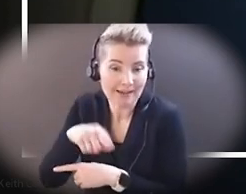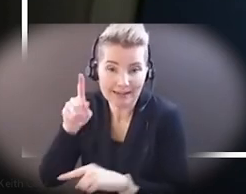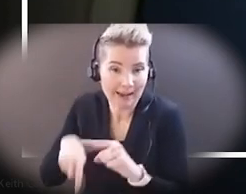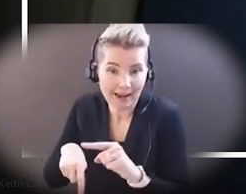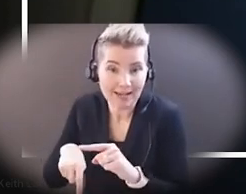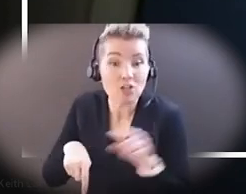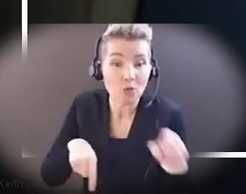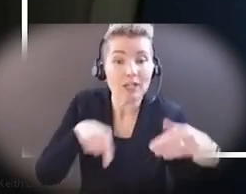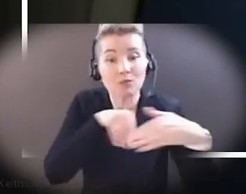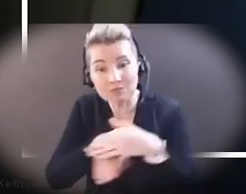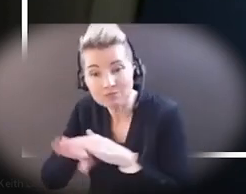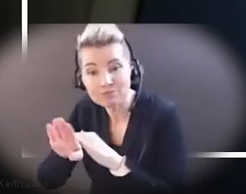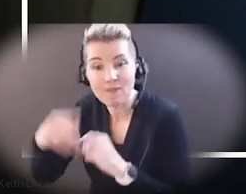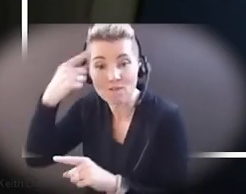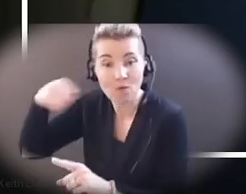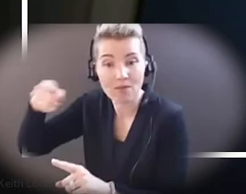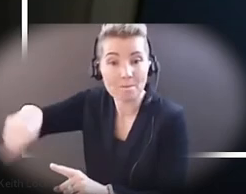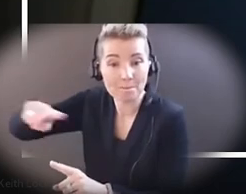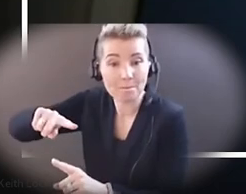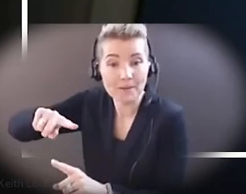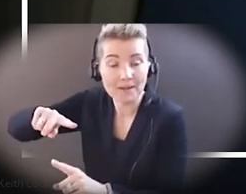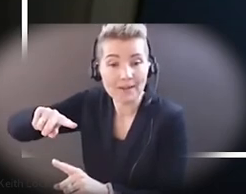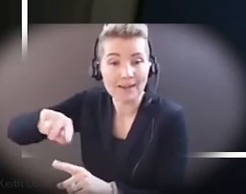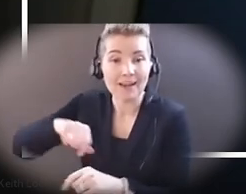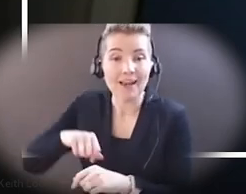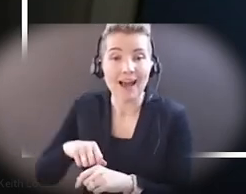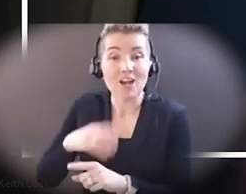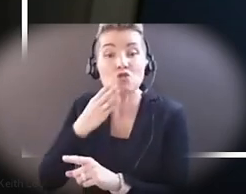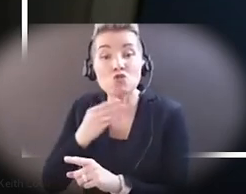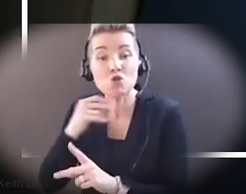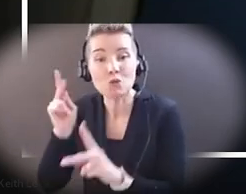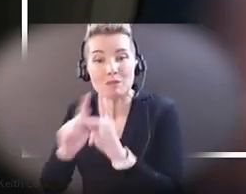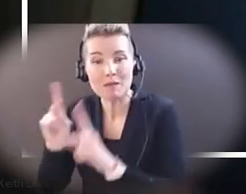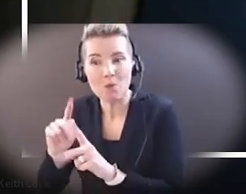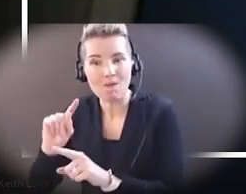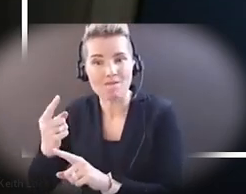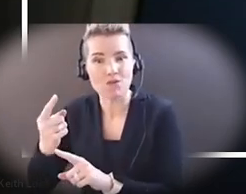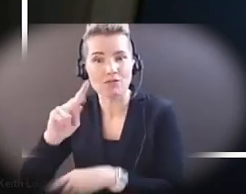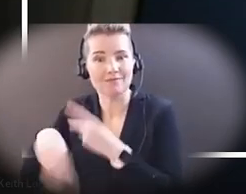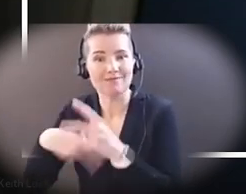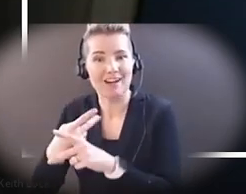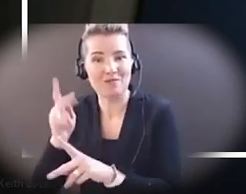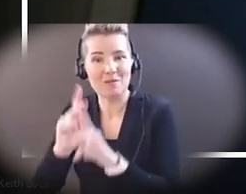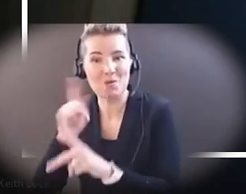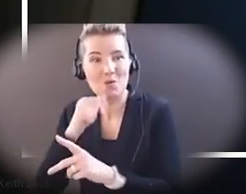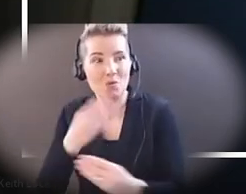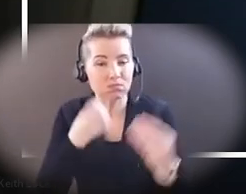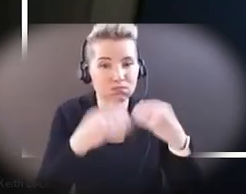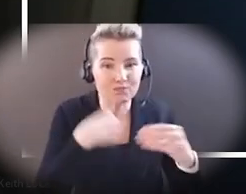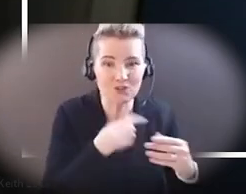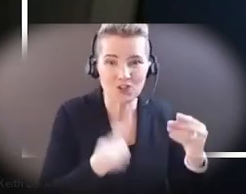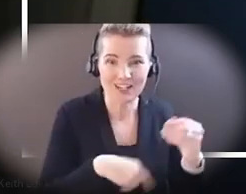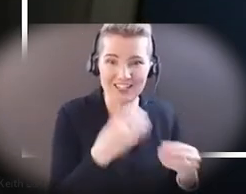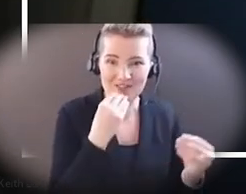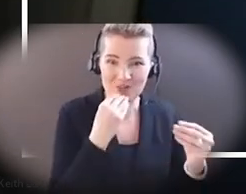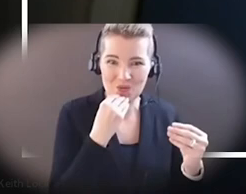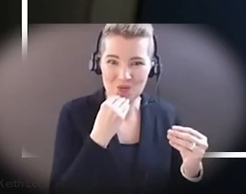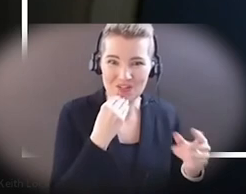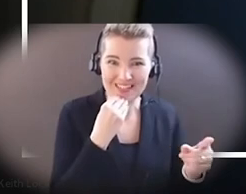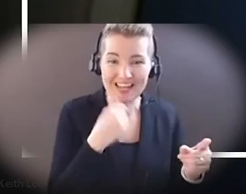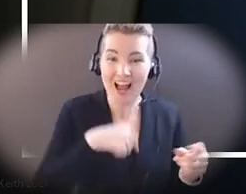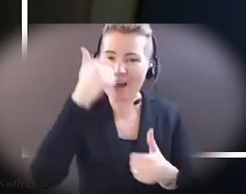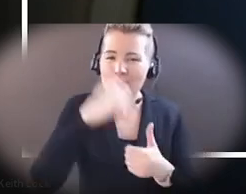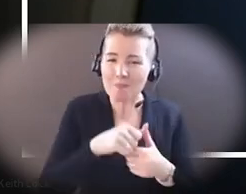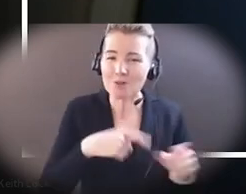first people who discovered Chinese food. So I remember I was down at my dad's store in Chinatown, and there's a Jewish